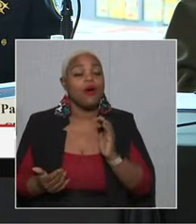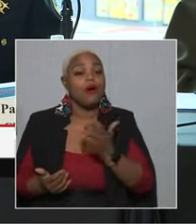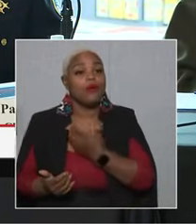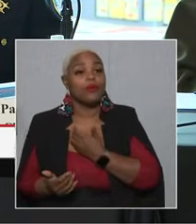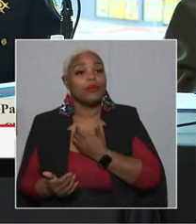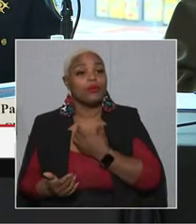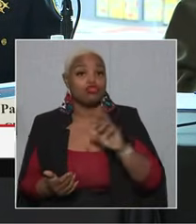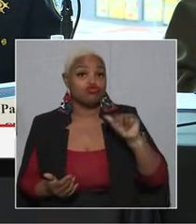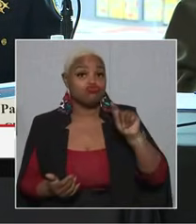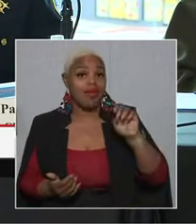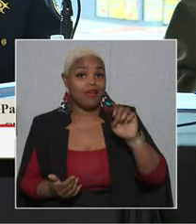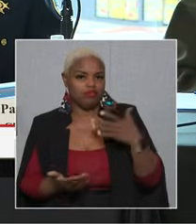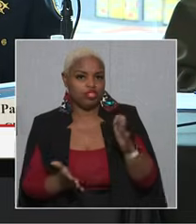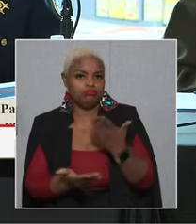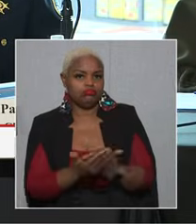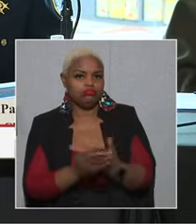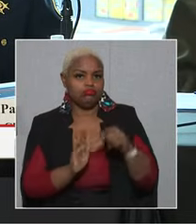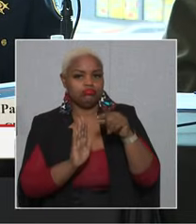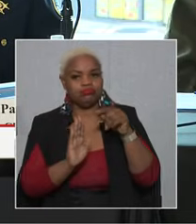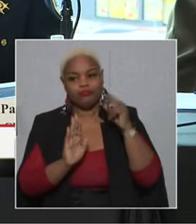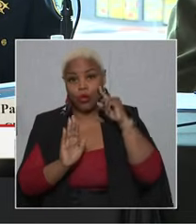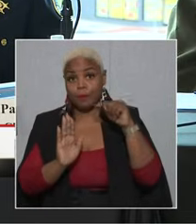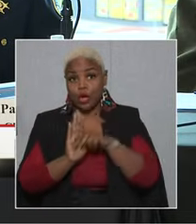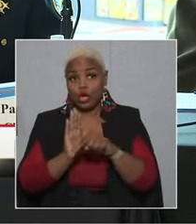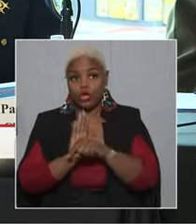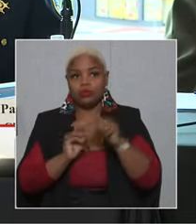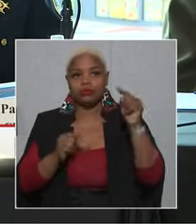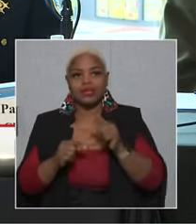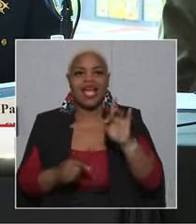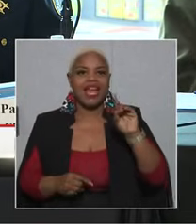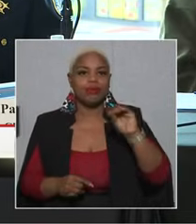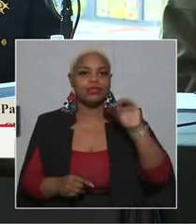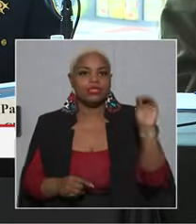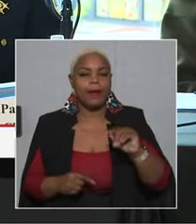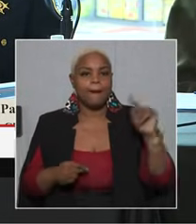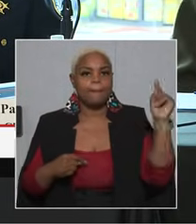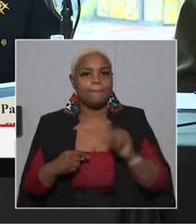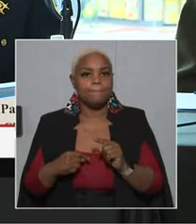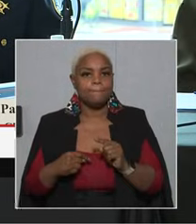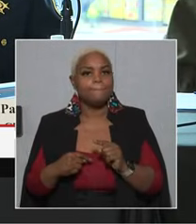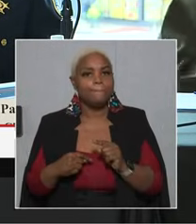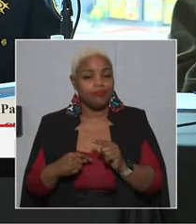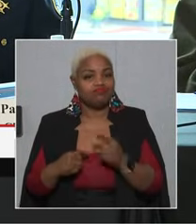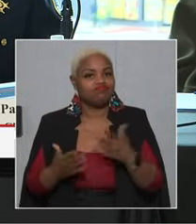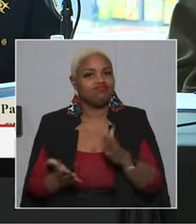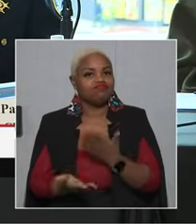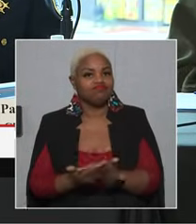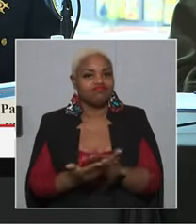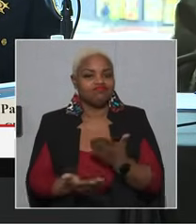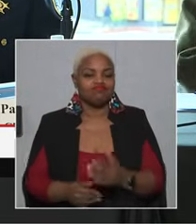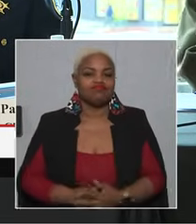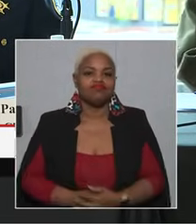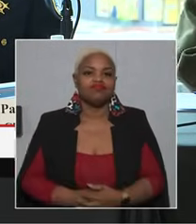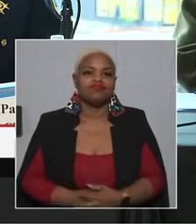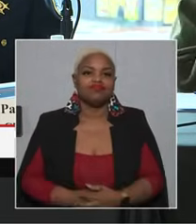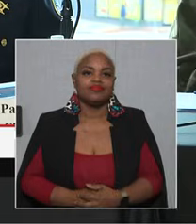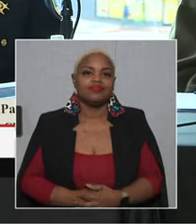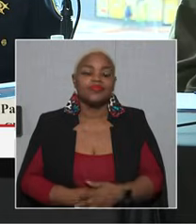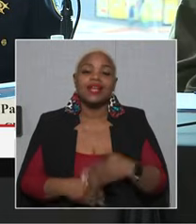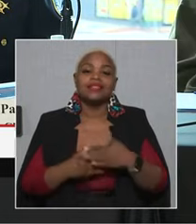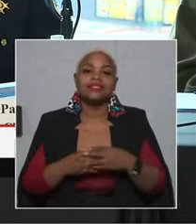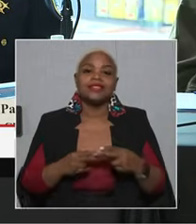80%. So we also, and we can advance the slides, and